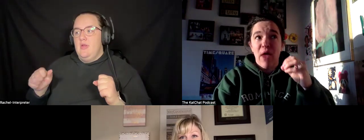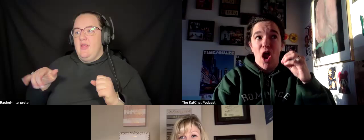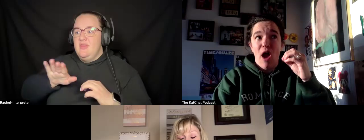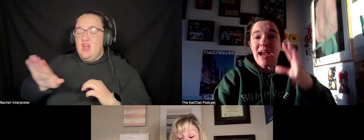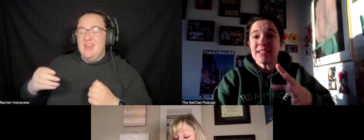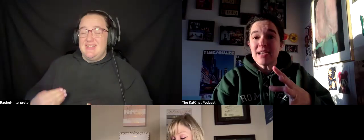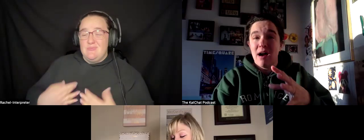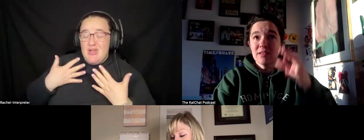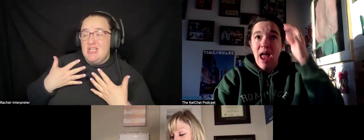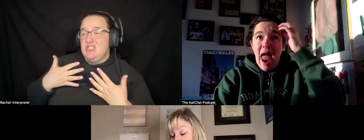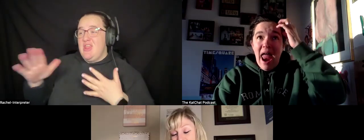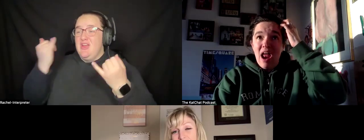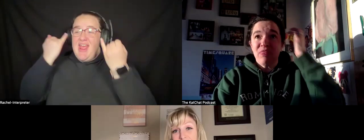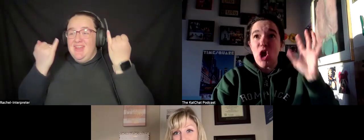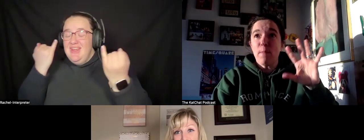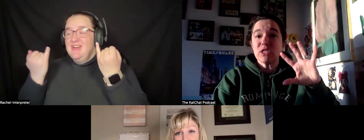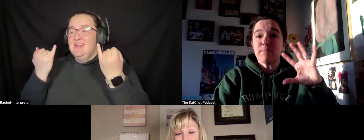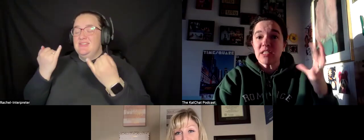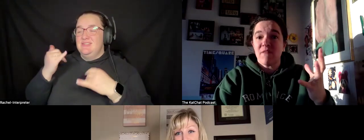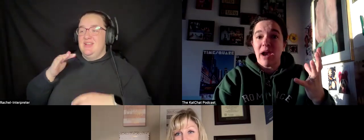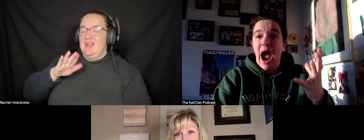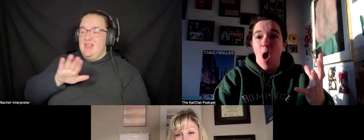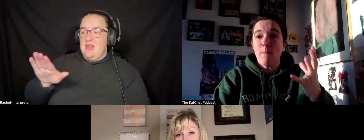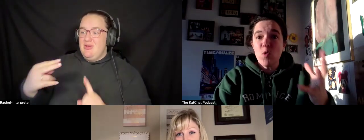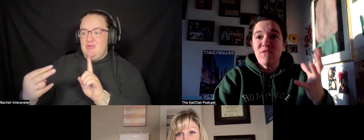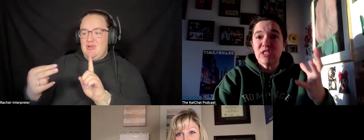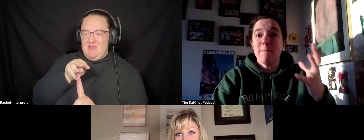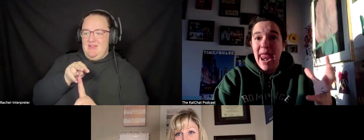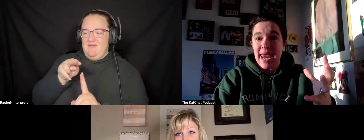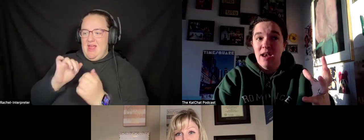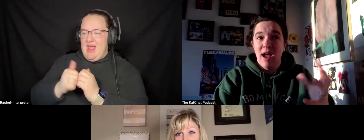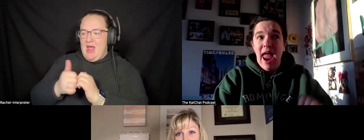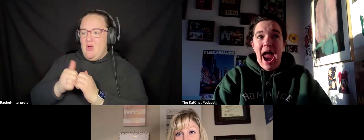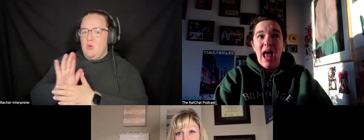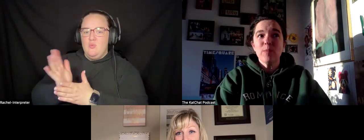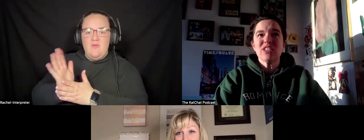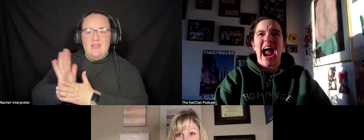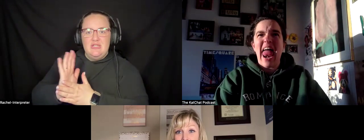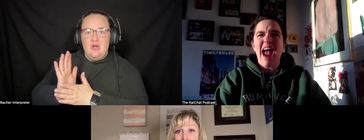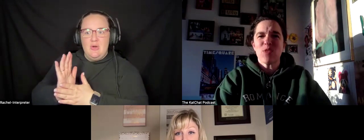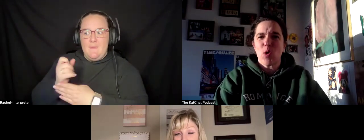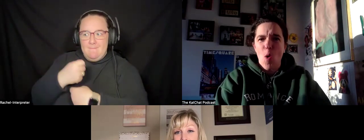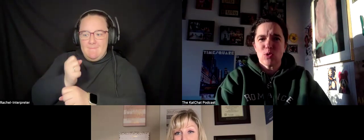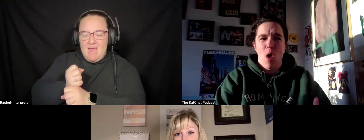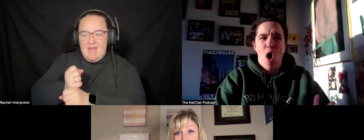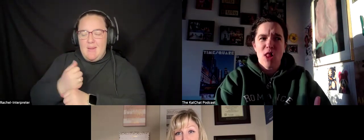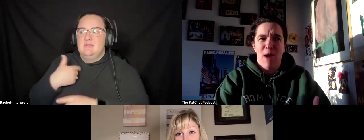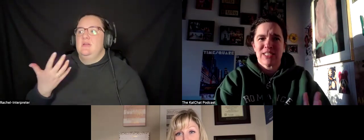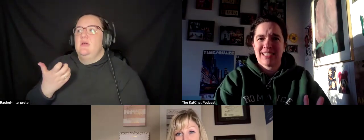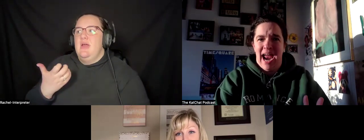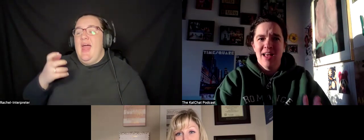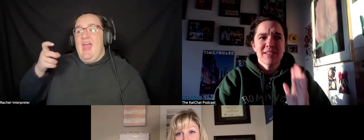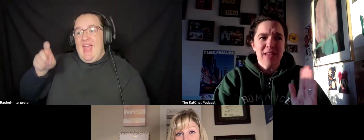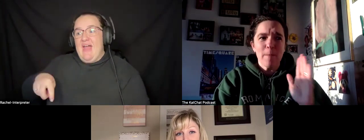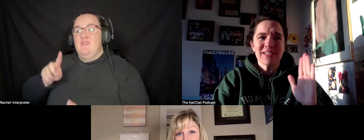inspiration, their ideas, and their perspective on how movies are made. And I'm just like, I have to go to a